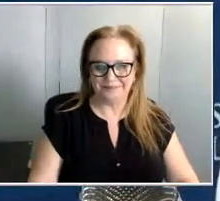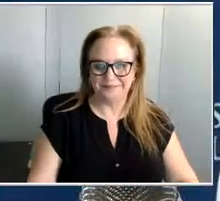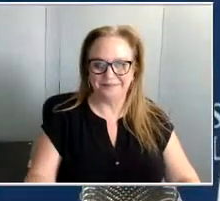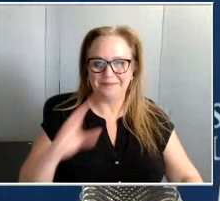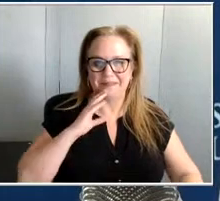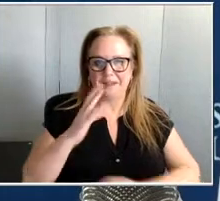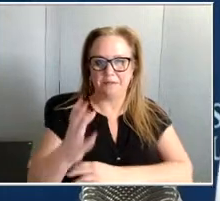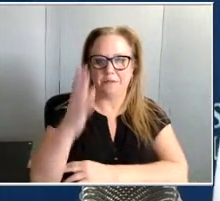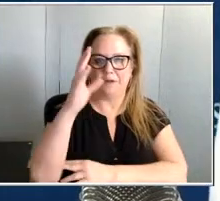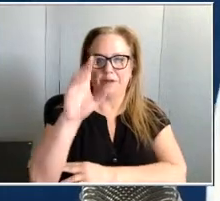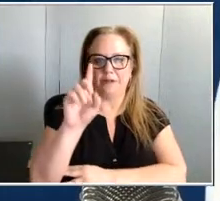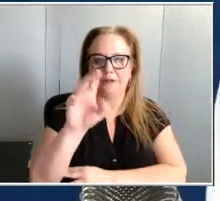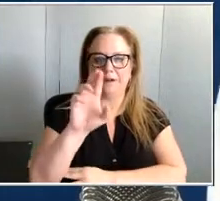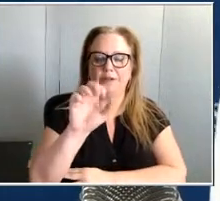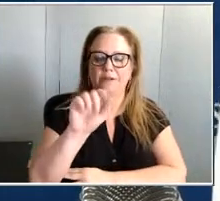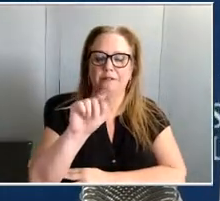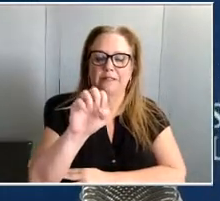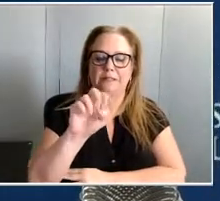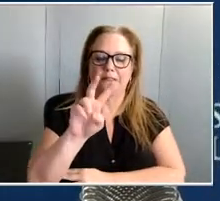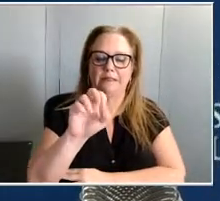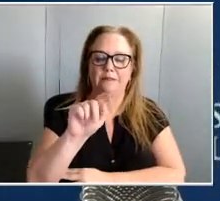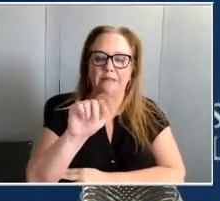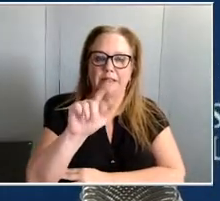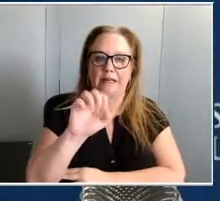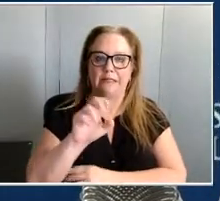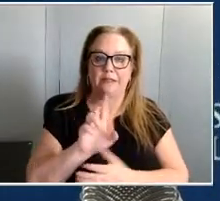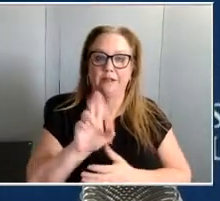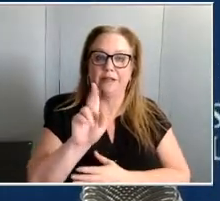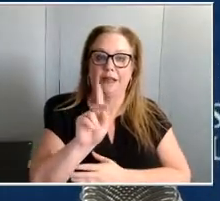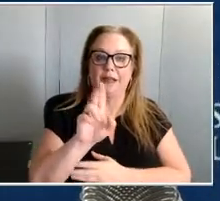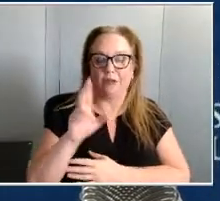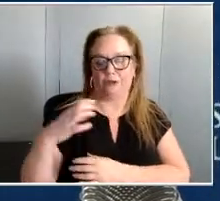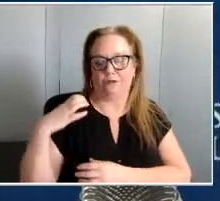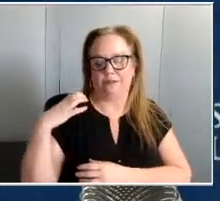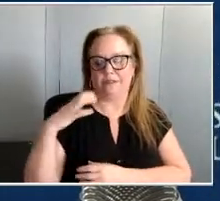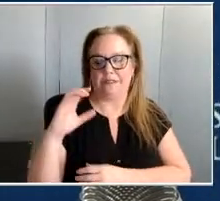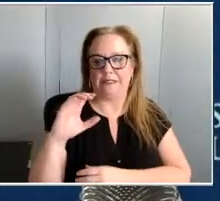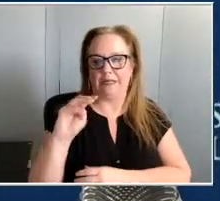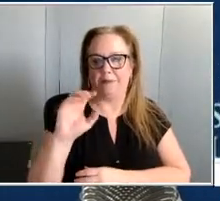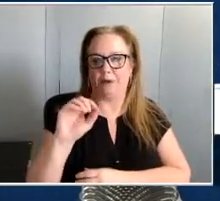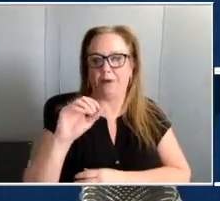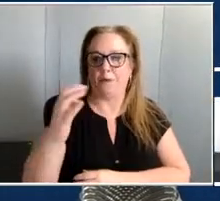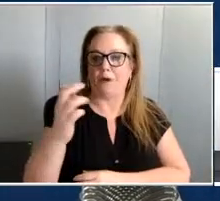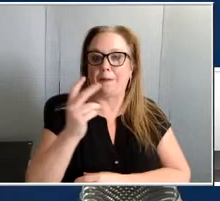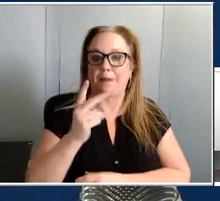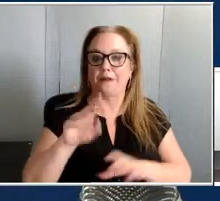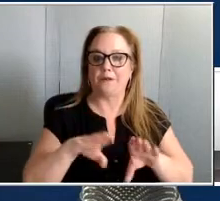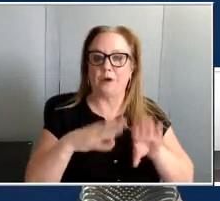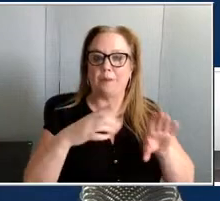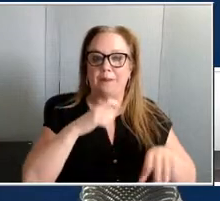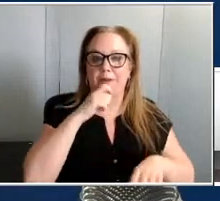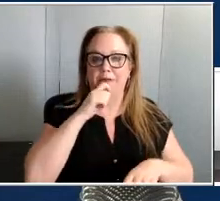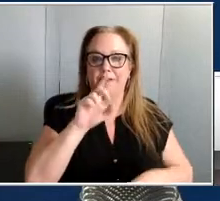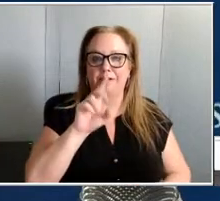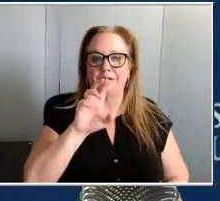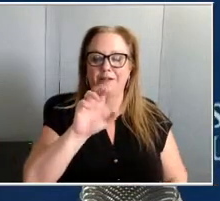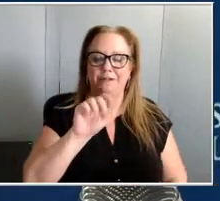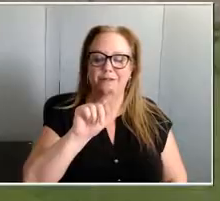Hey, good morning. I'm Dr. Steve Stites, Chief Medical Officer here at the University of Kansas Health System. Welcome back to Open Mics with Dr.